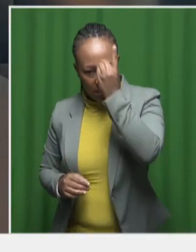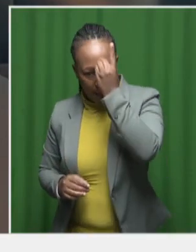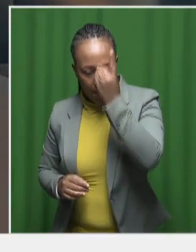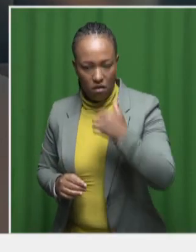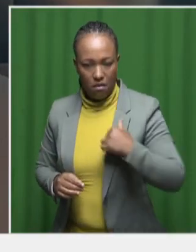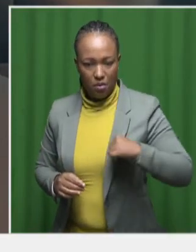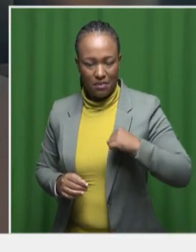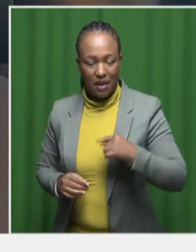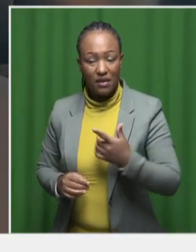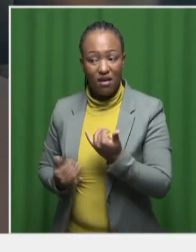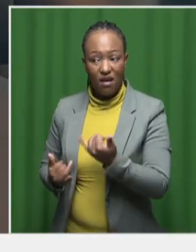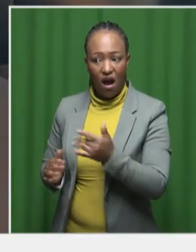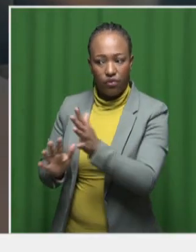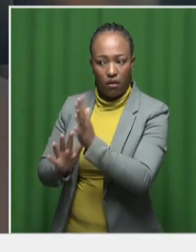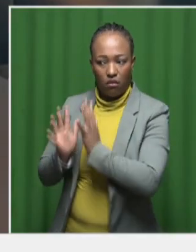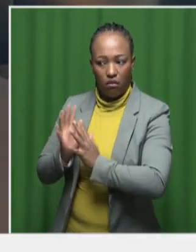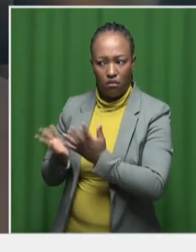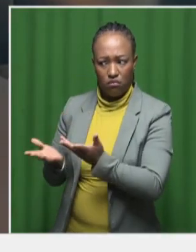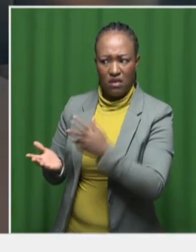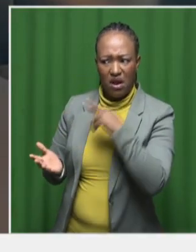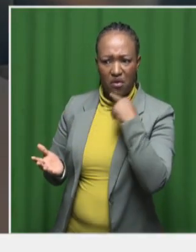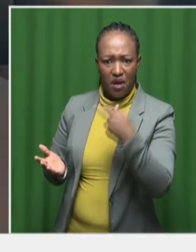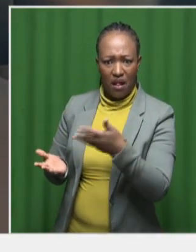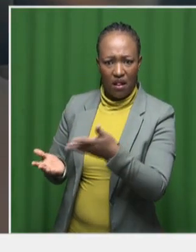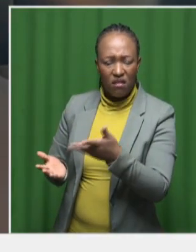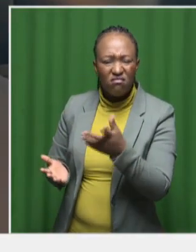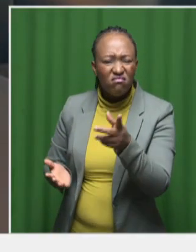their real told stories. What is your reaction to that?